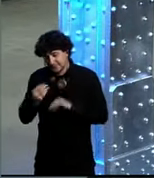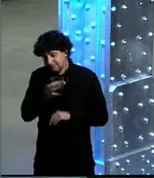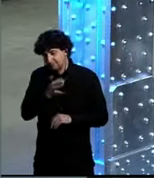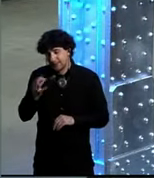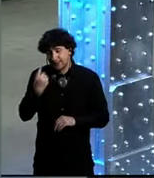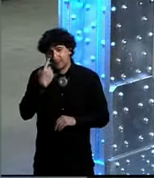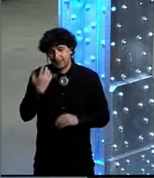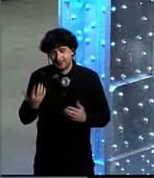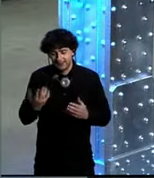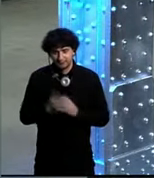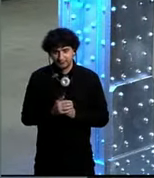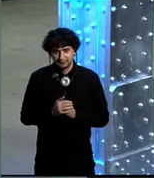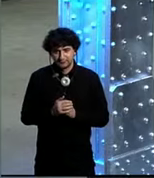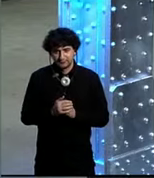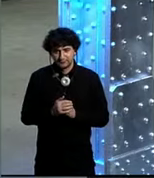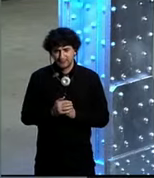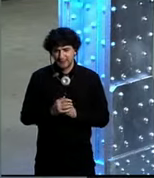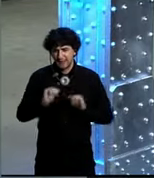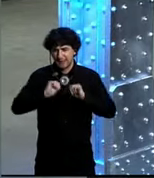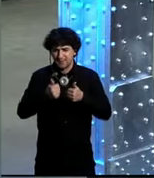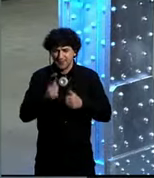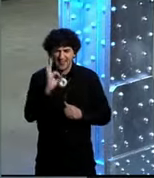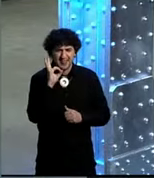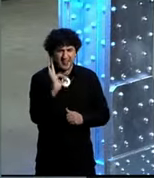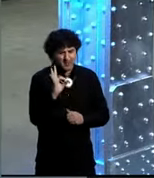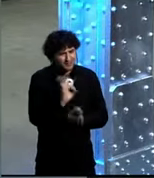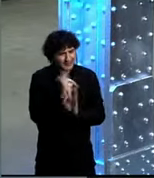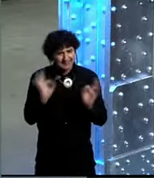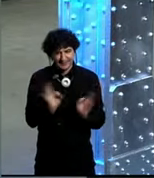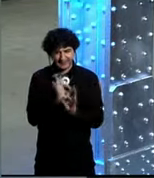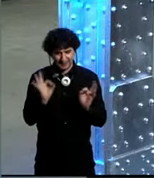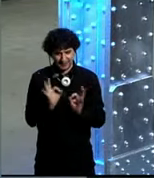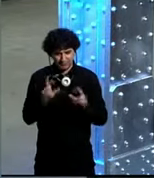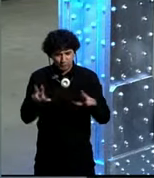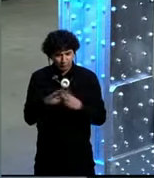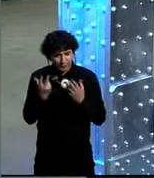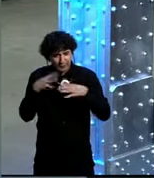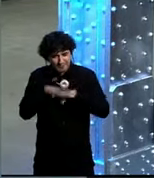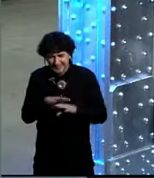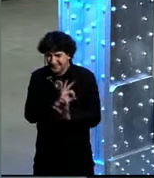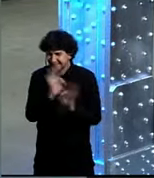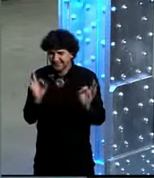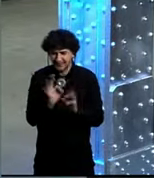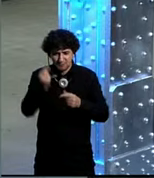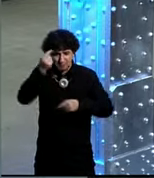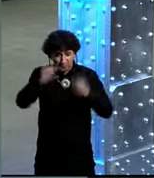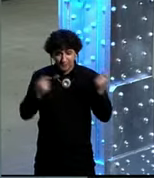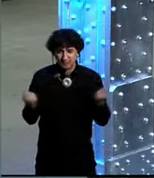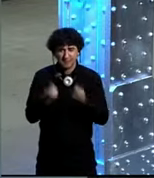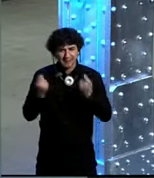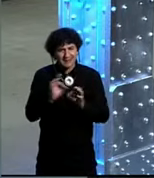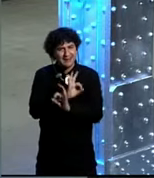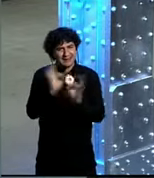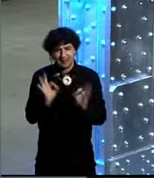community from scratch on social media without any marketing budget at all. So that's where we came from. Now